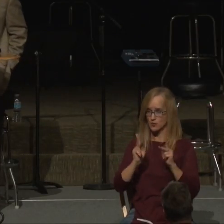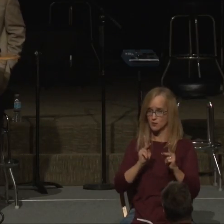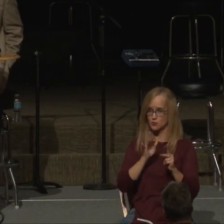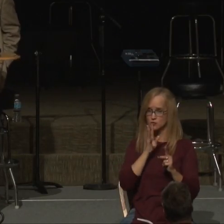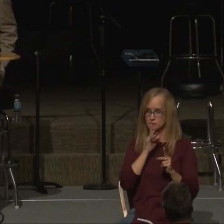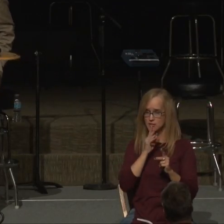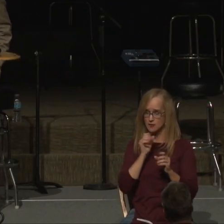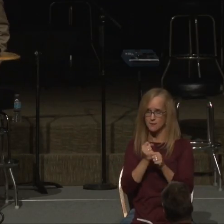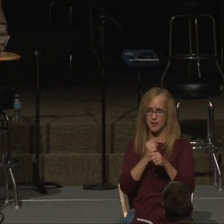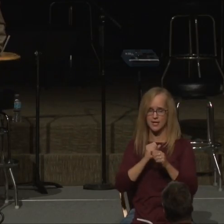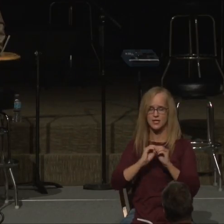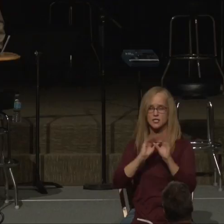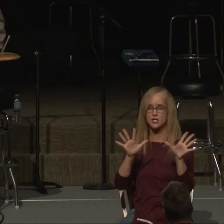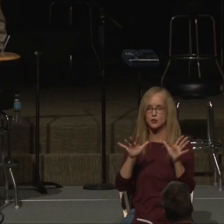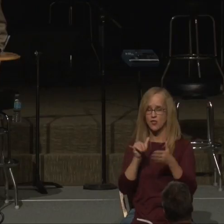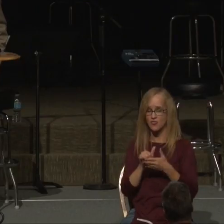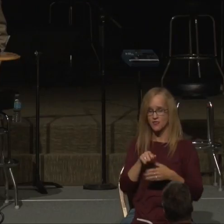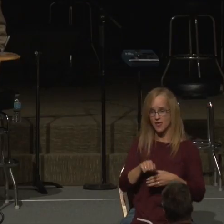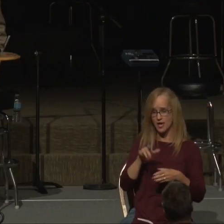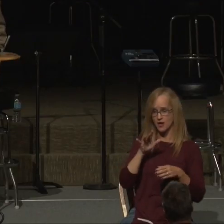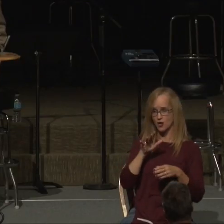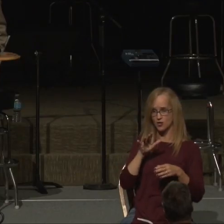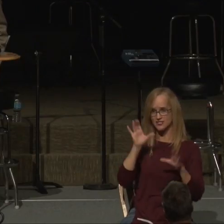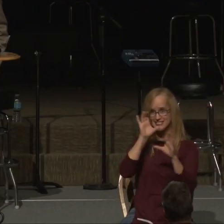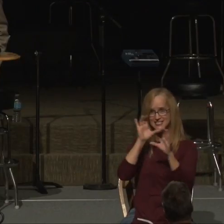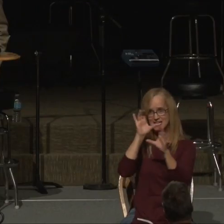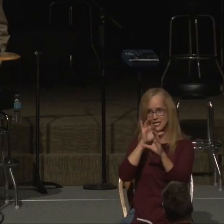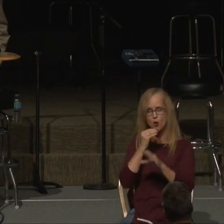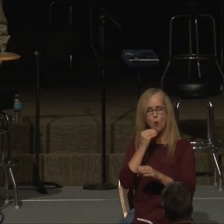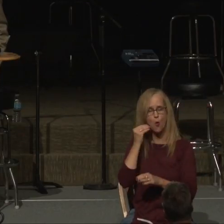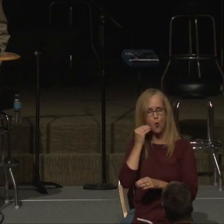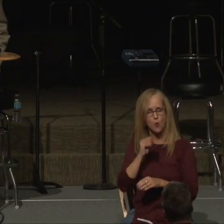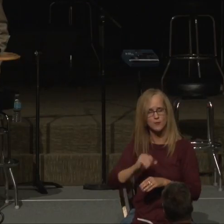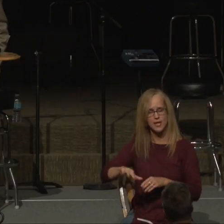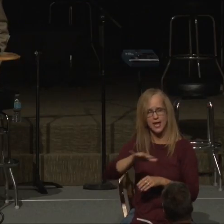it clear that they are seeking a homeland.